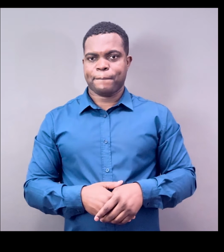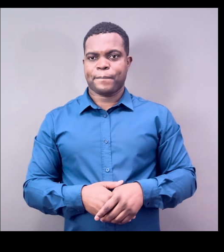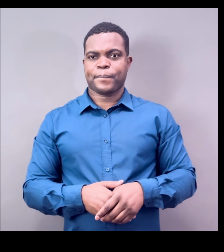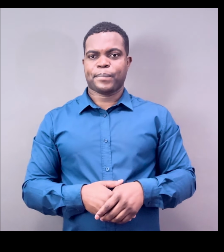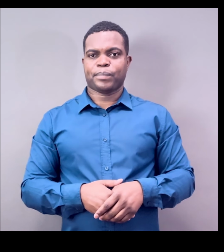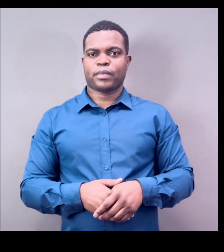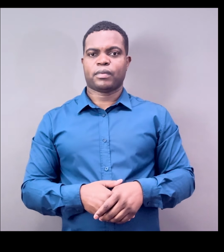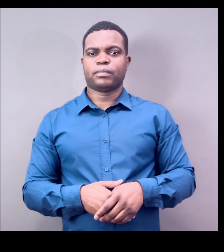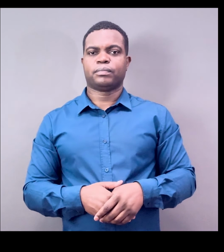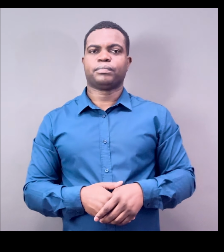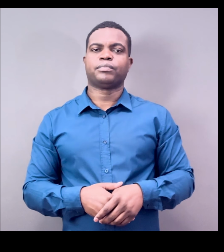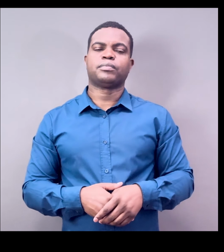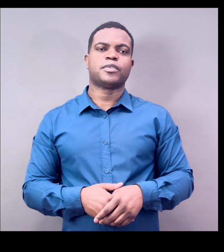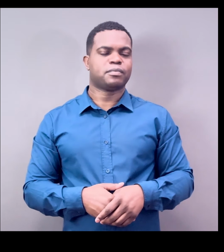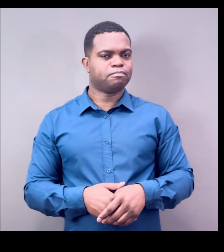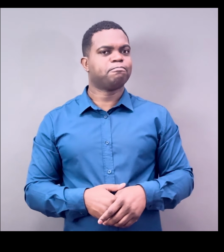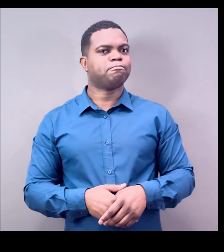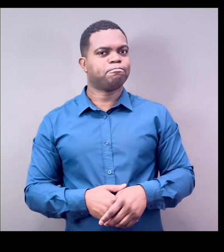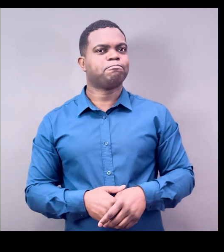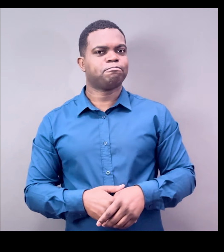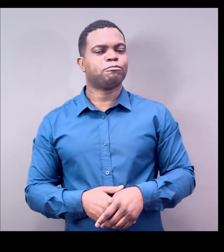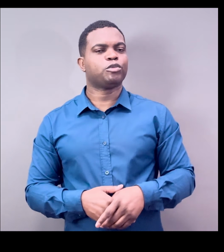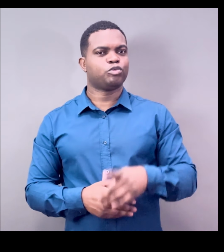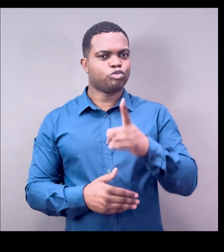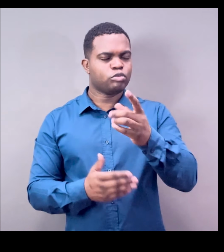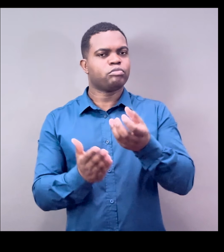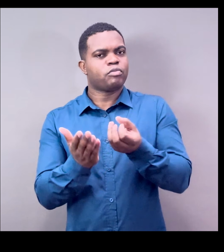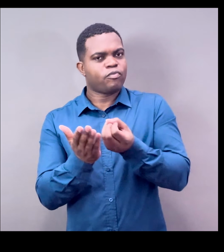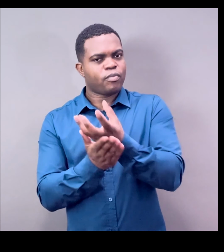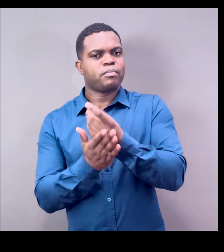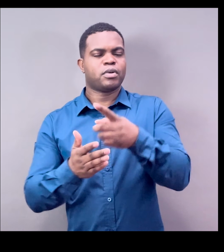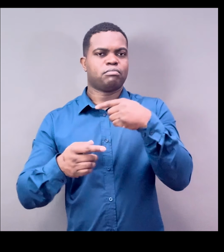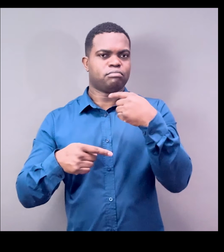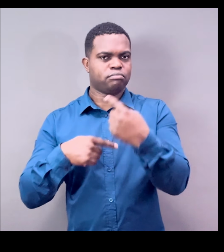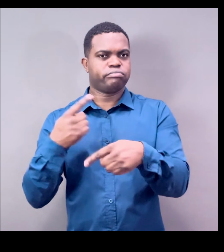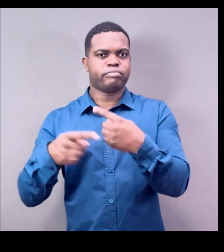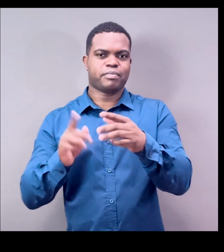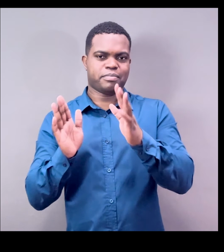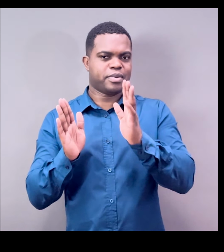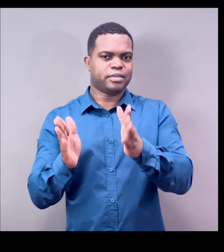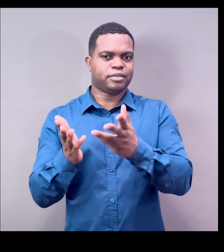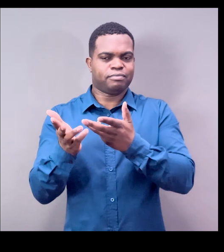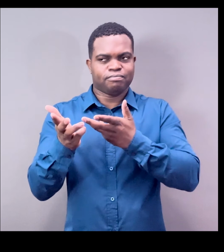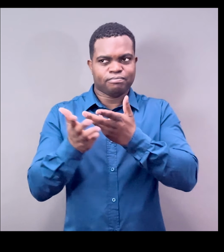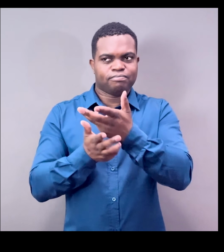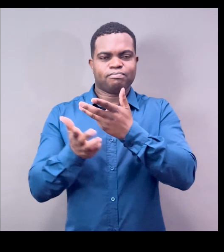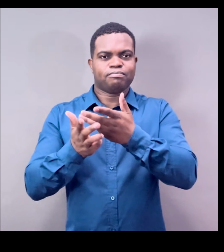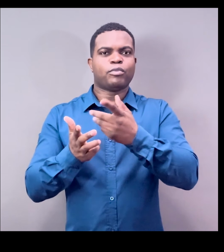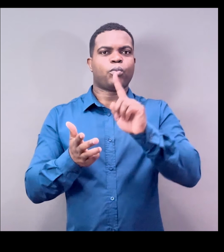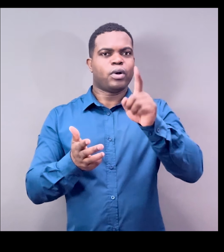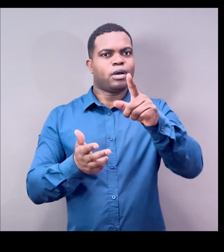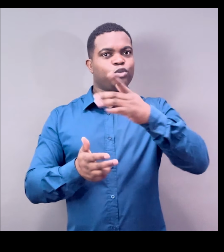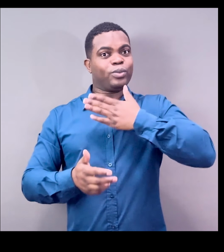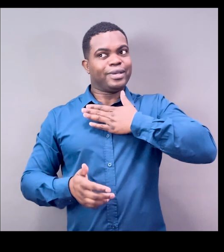in whatever you are doing. So you need to keep them informed. You need to keep them